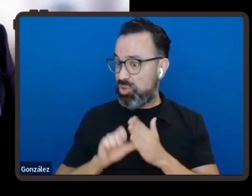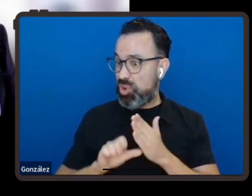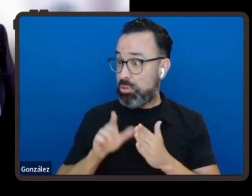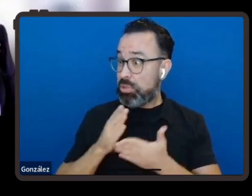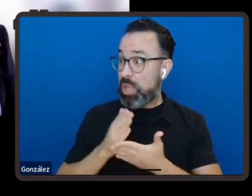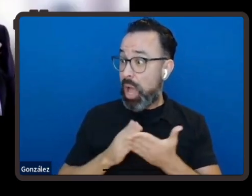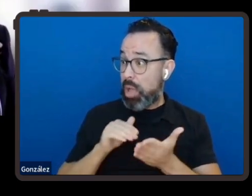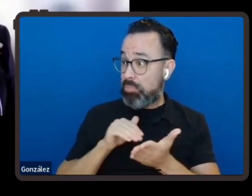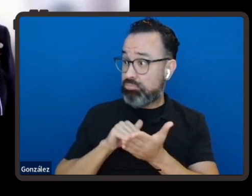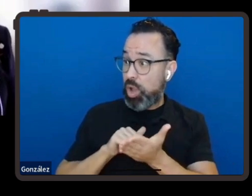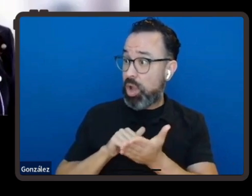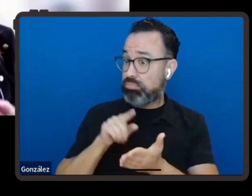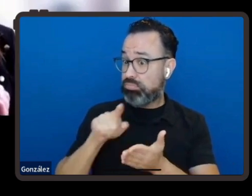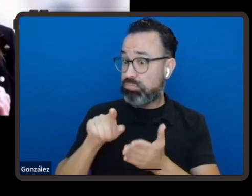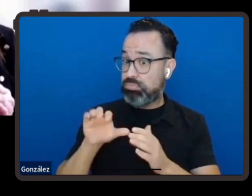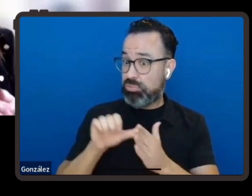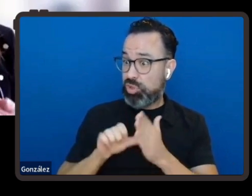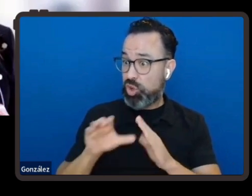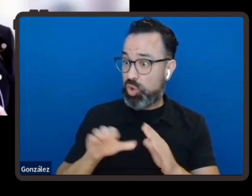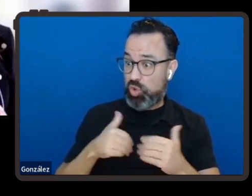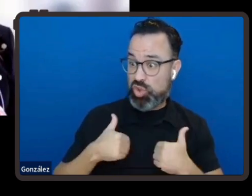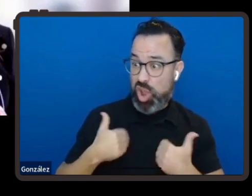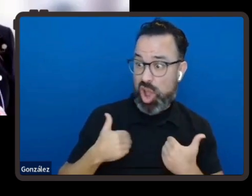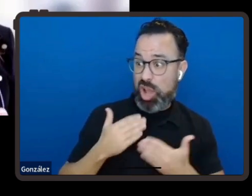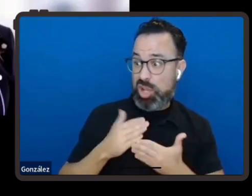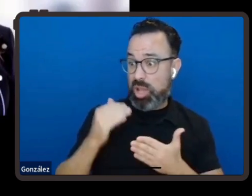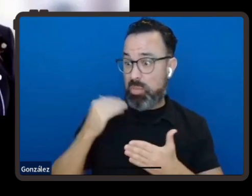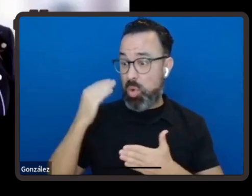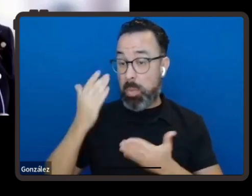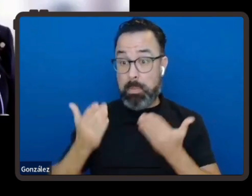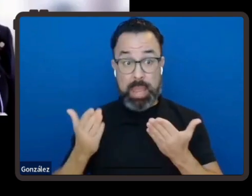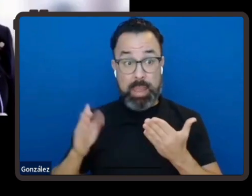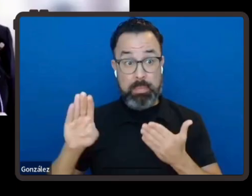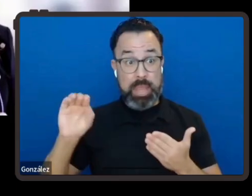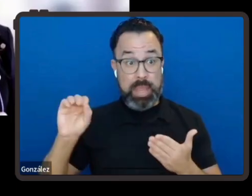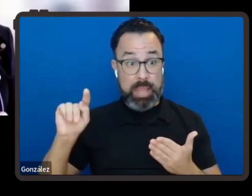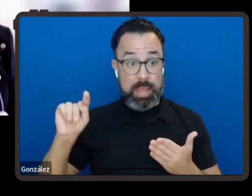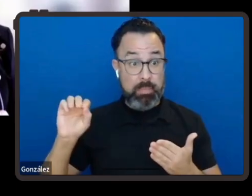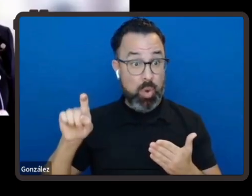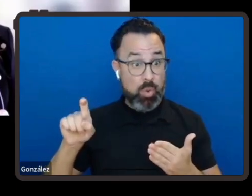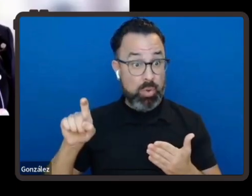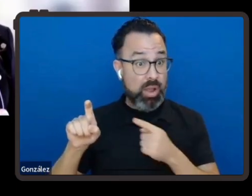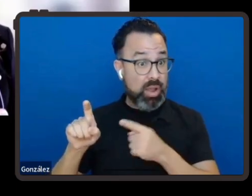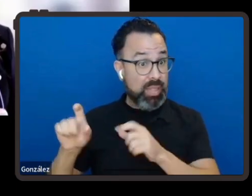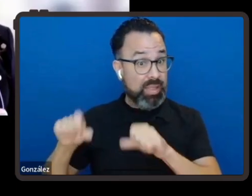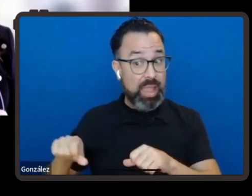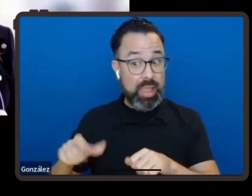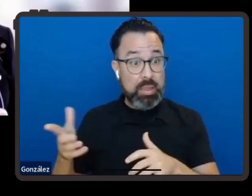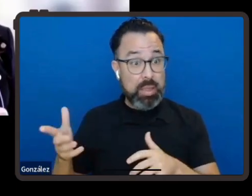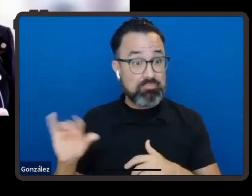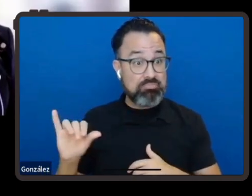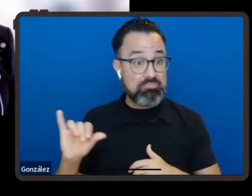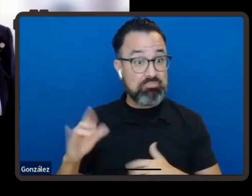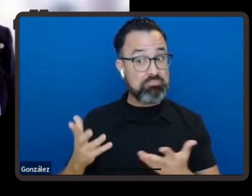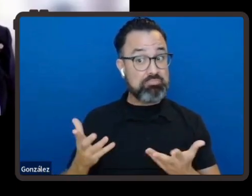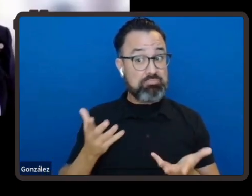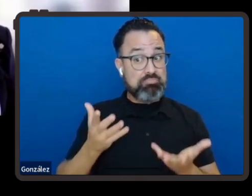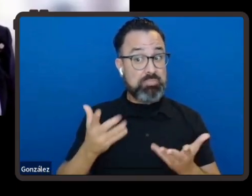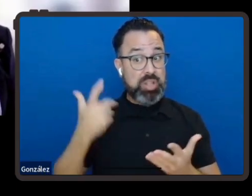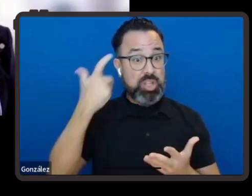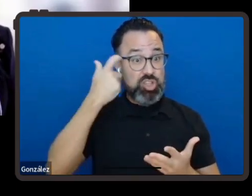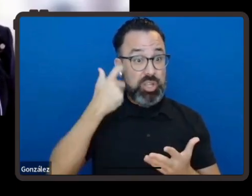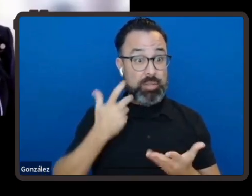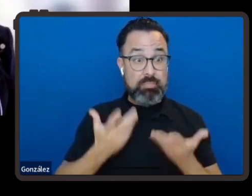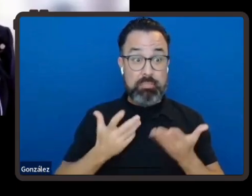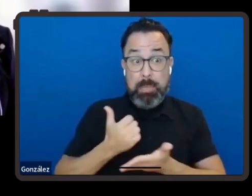ones, and look into that, maybe with Botox as well. They do the Botox as well usually, and that might be helpful.